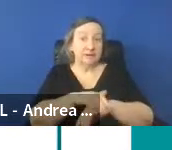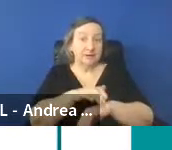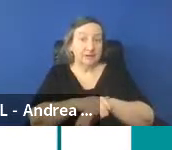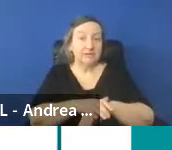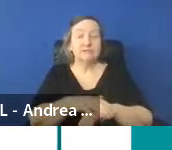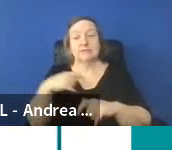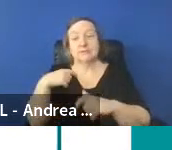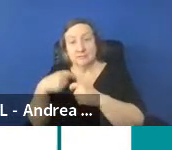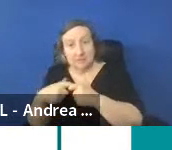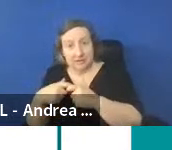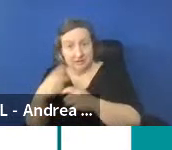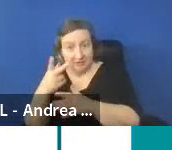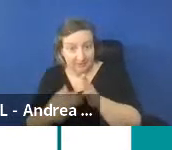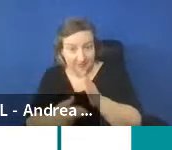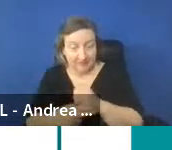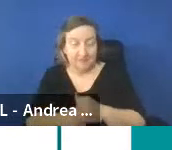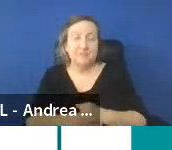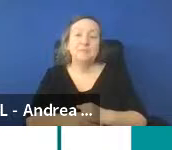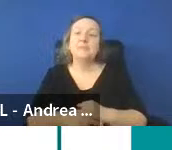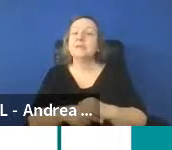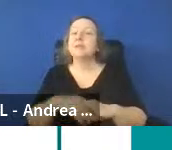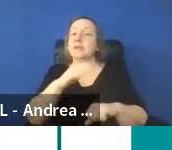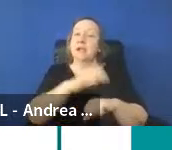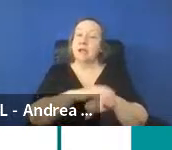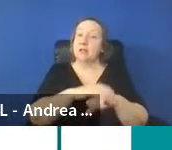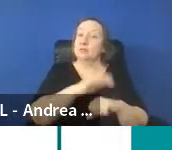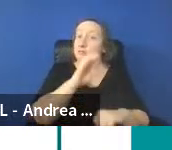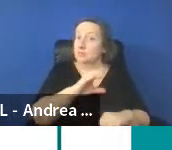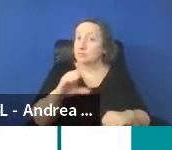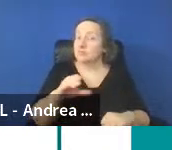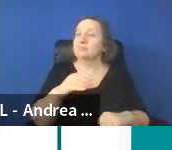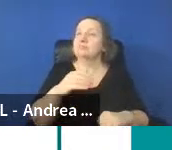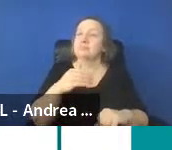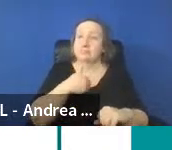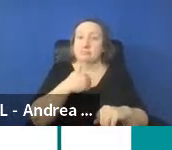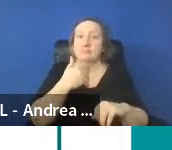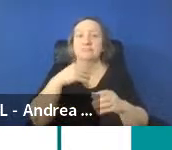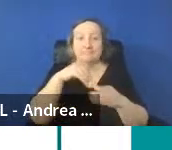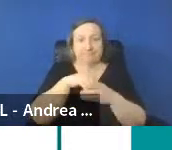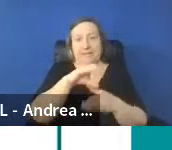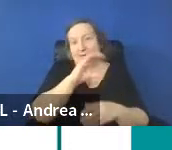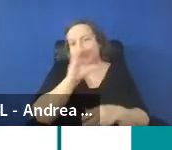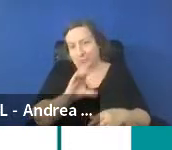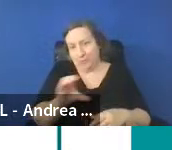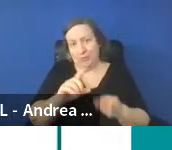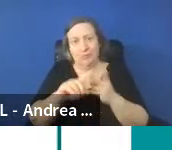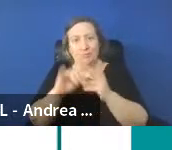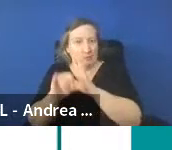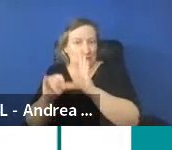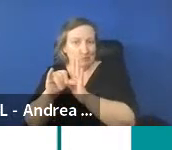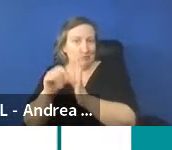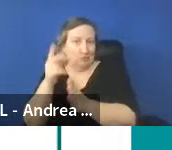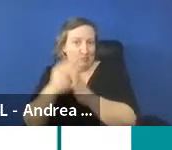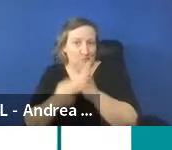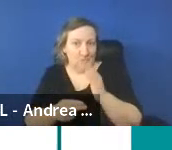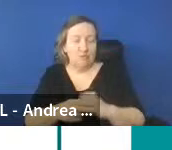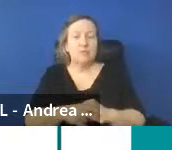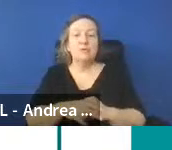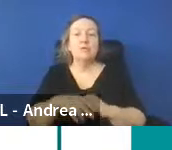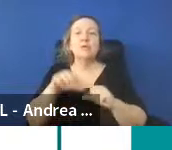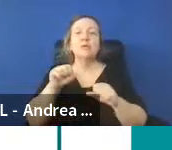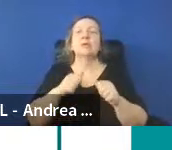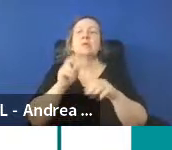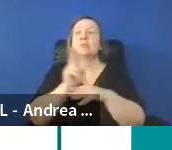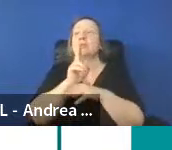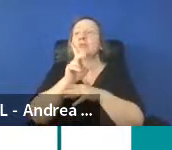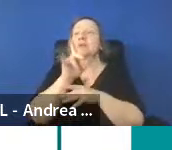and Spanish. English closed captions are available within Zoom and YouTube. Users can follow this